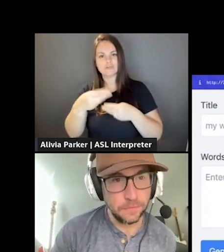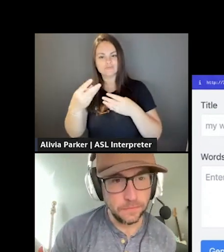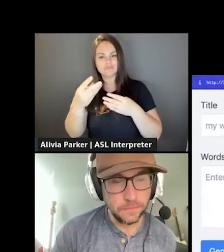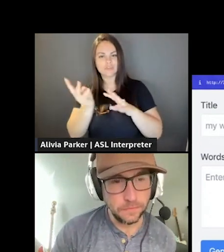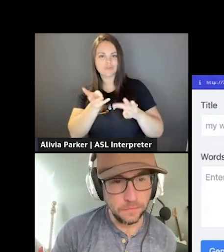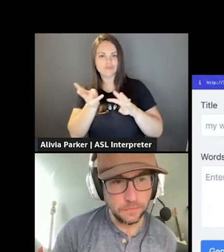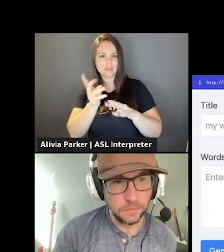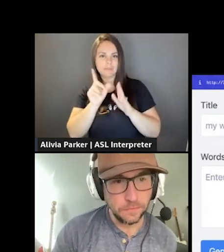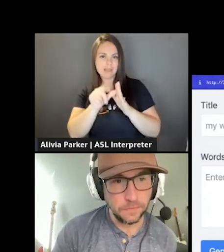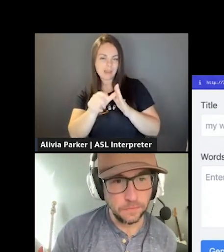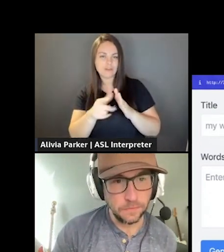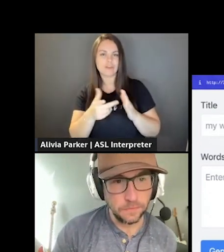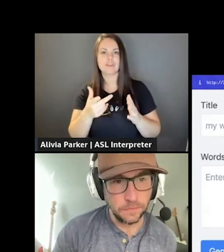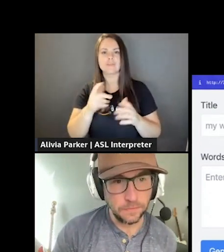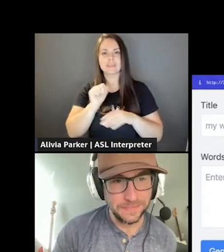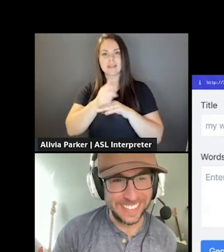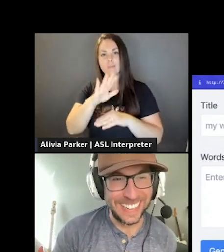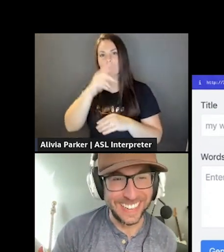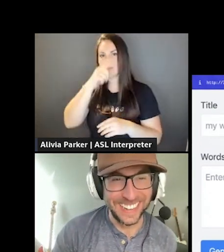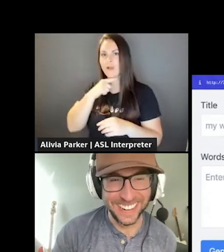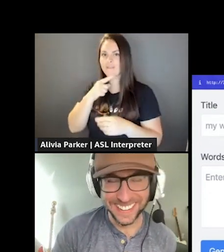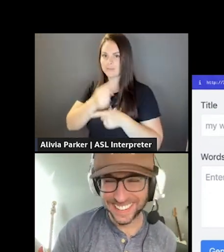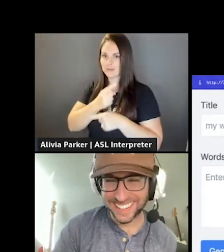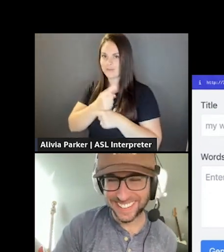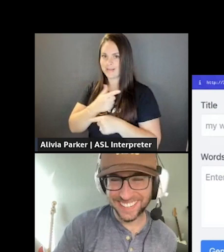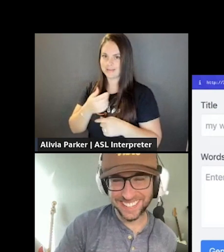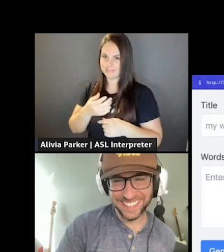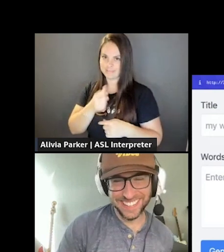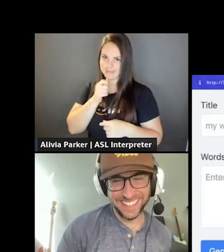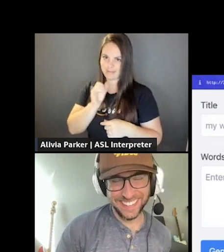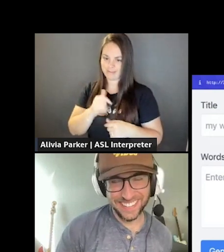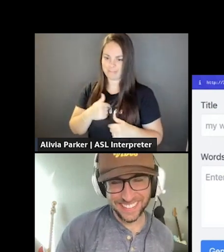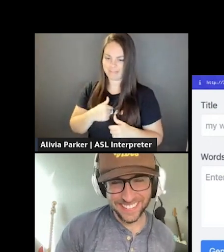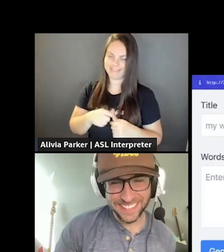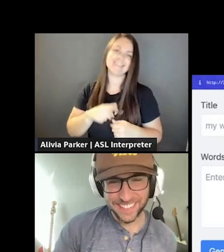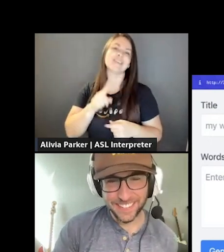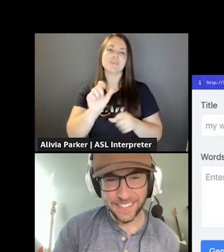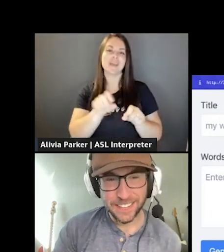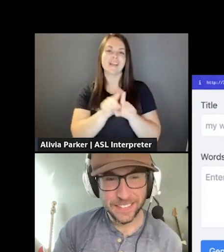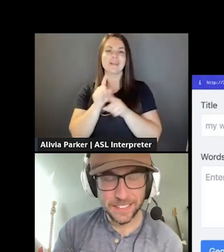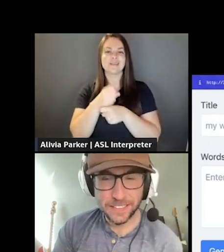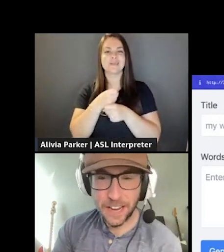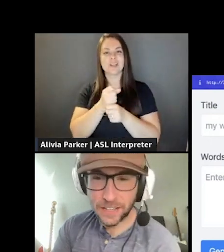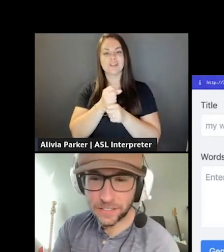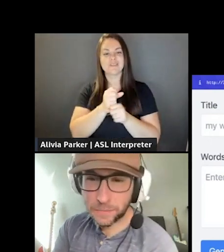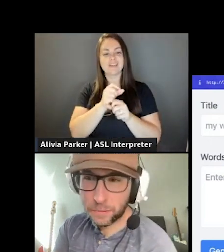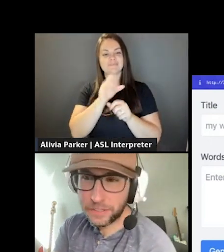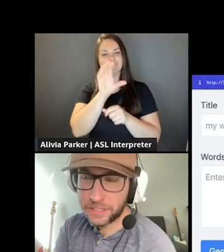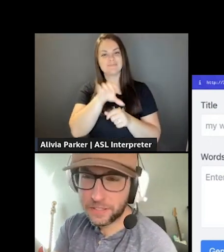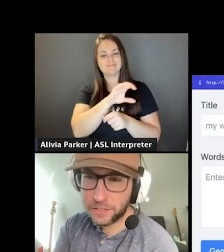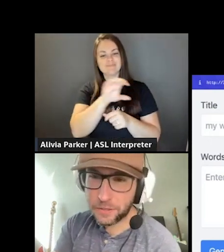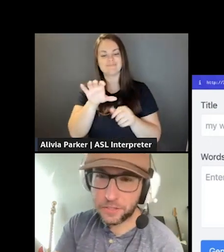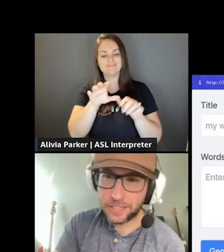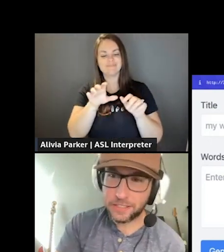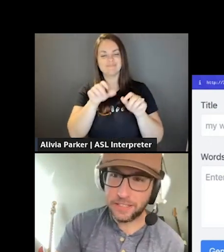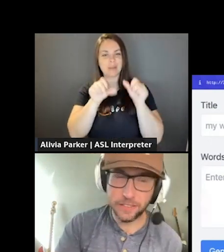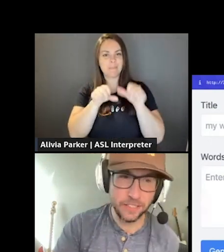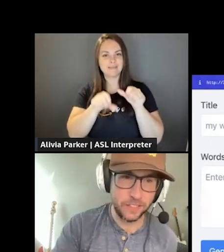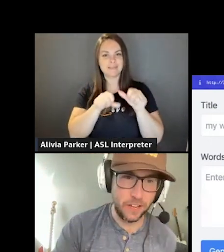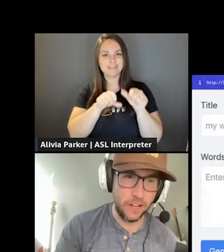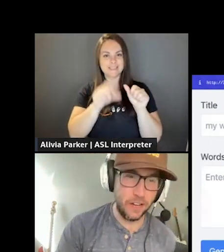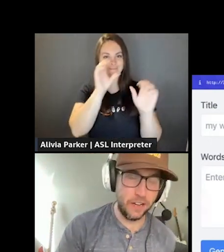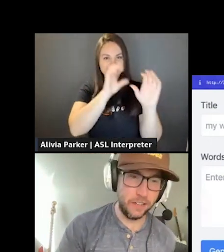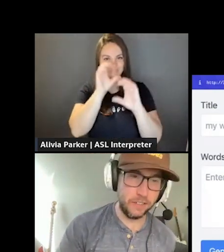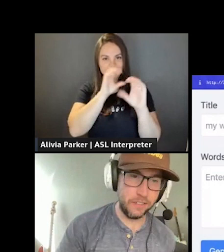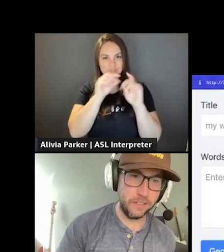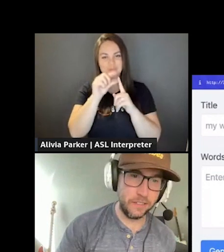profiles correctly, unlike myself. And then you can also generate crosswords as well. Yes, please do check this out. This